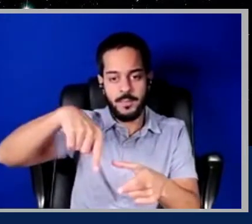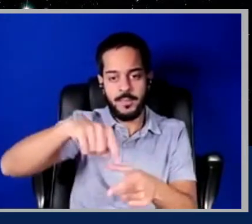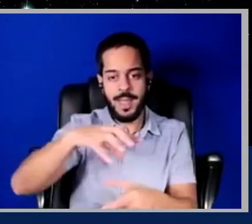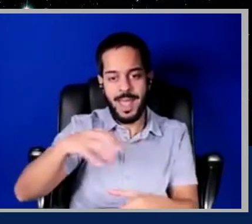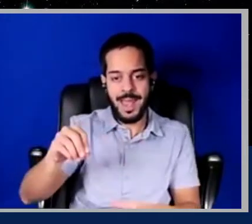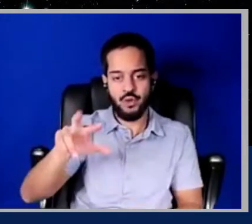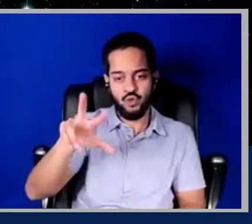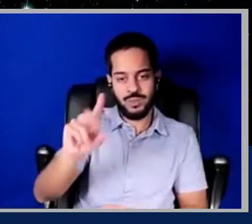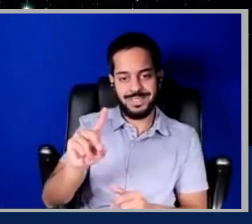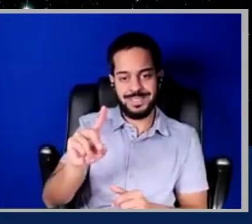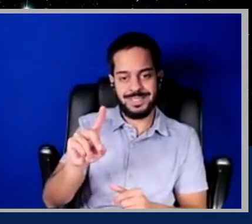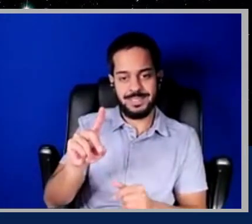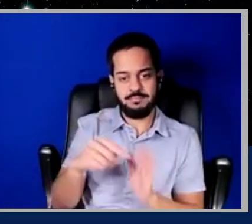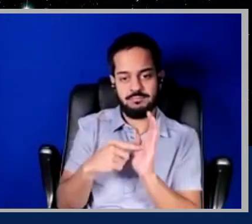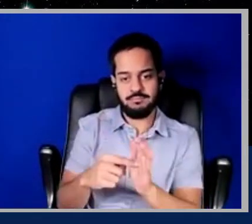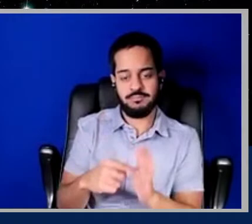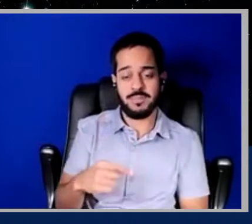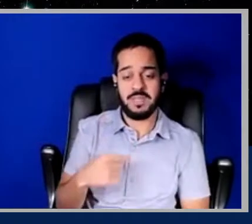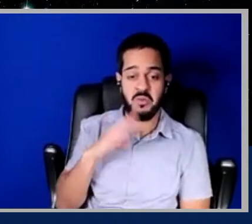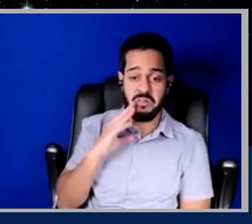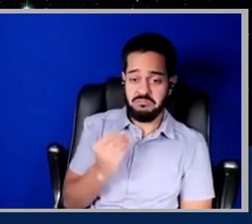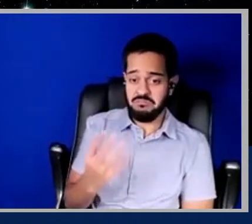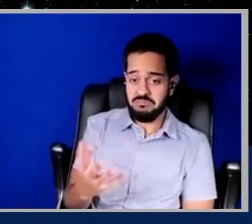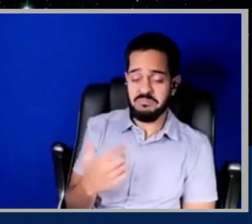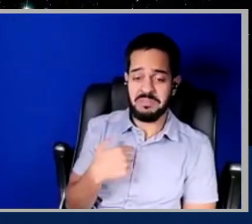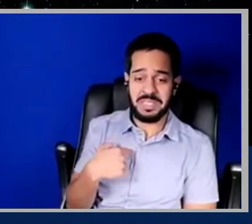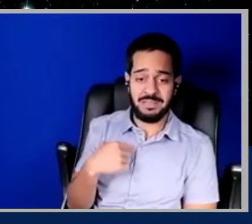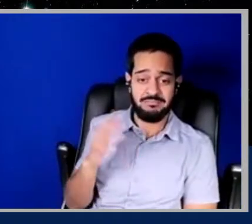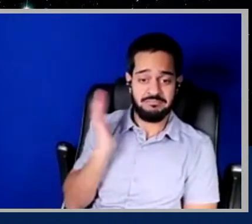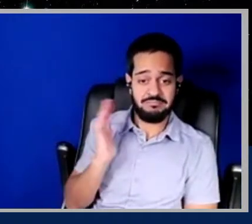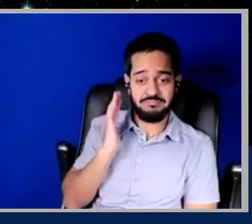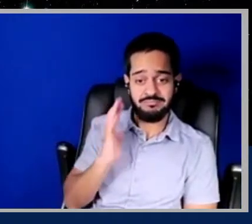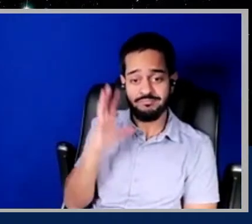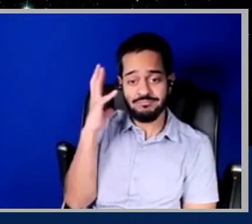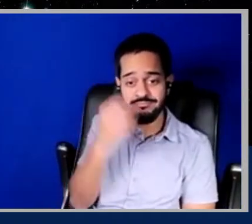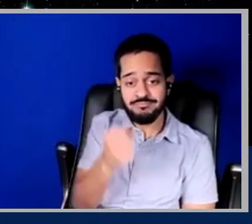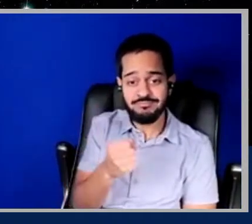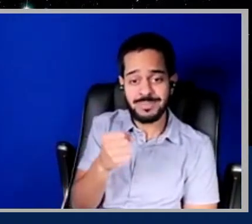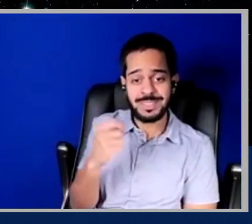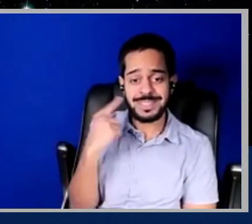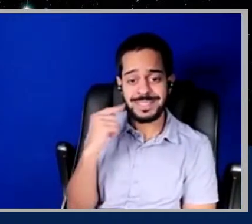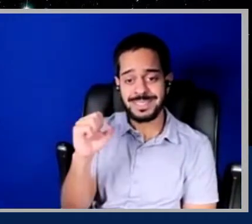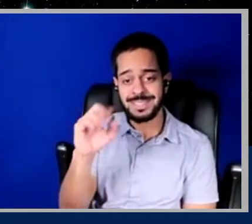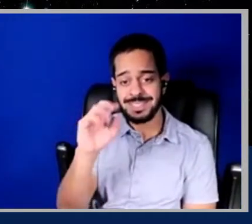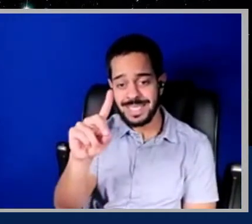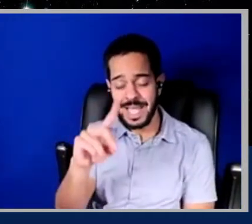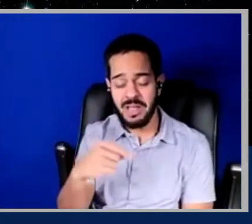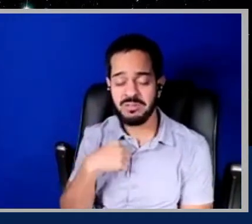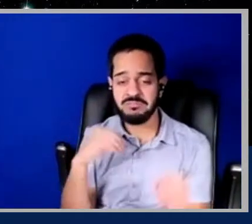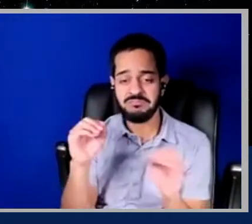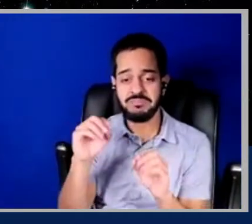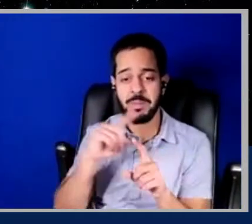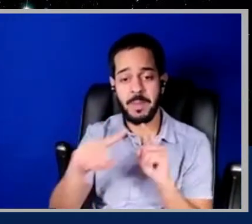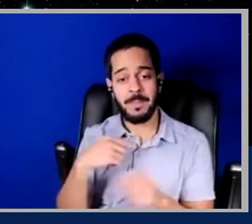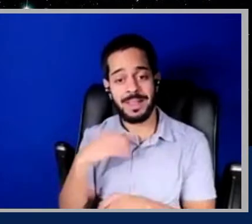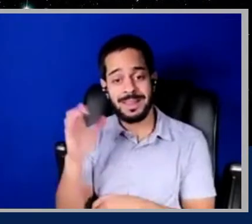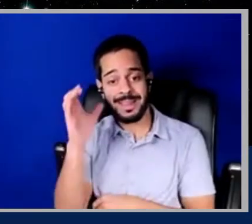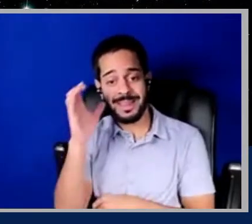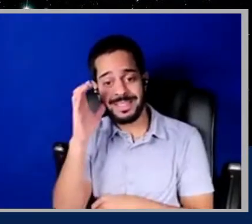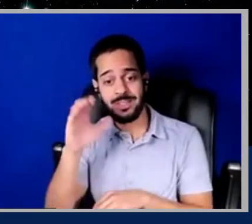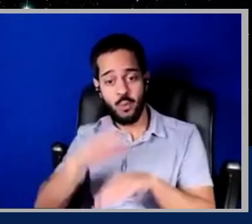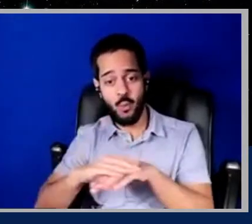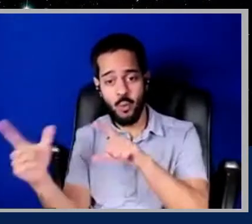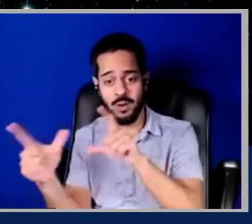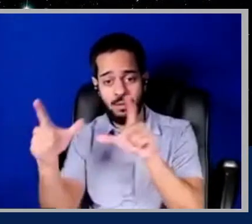was never a sound snob before, but having listened to the sonifications on my husband's turntable for the